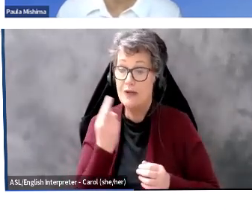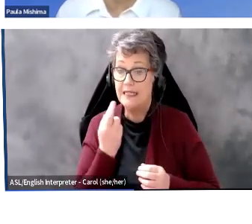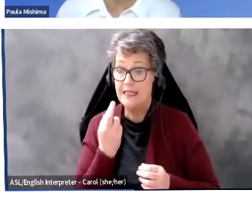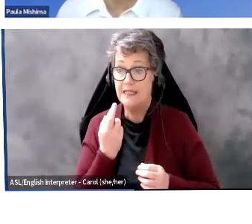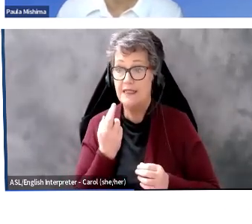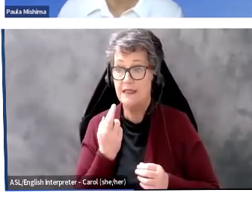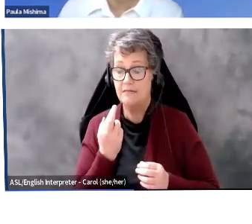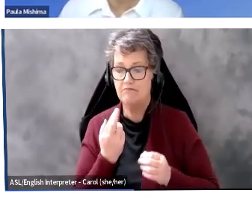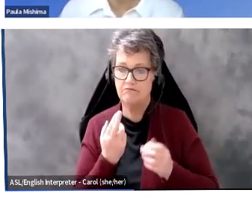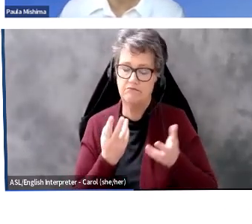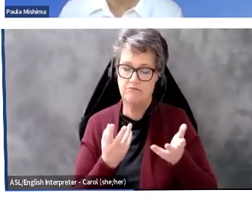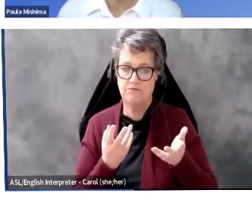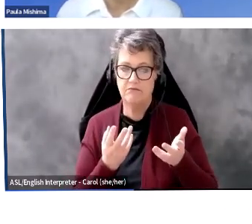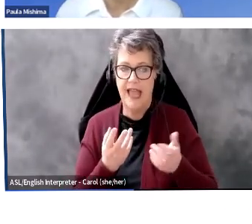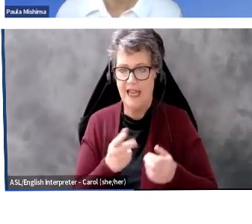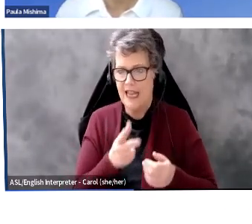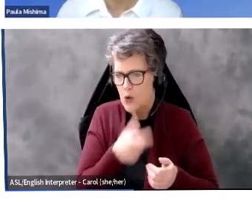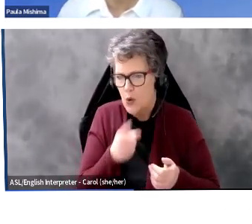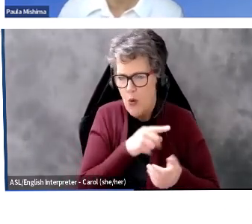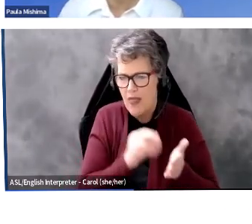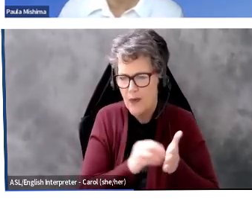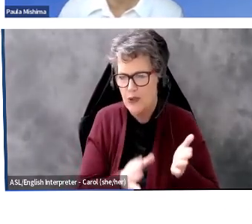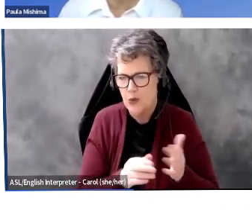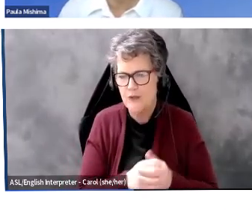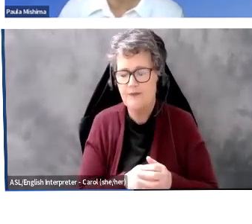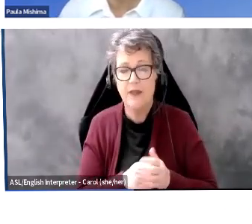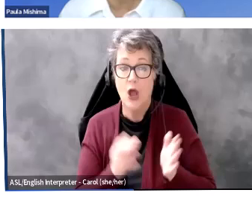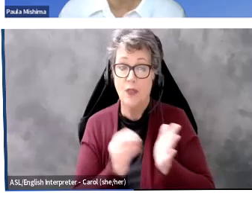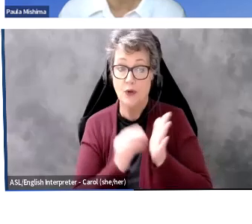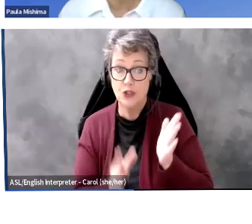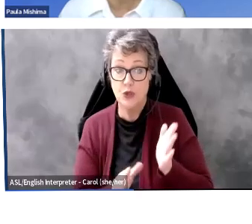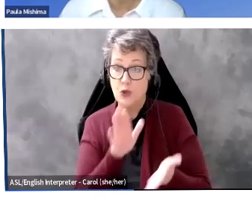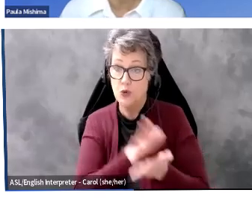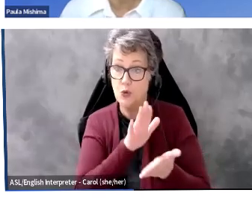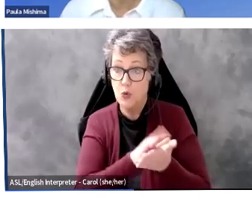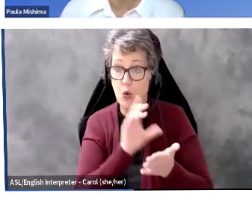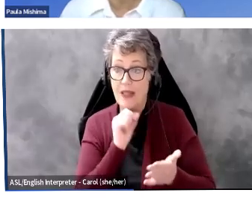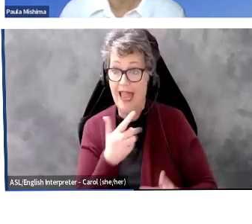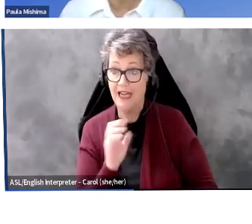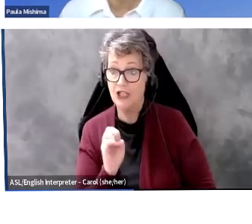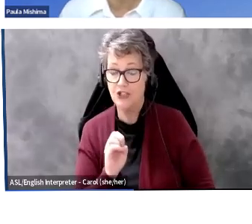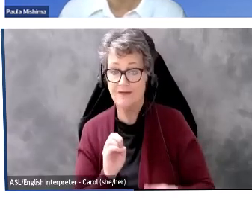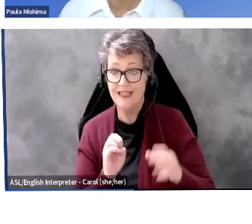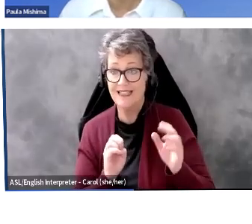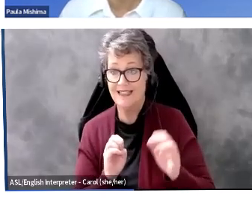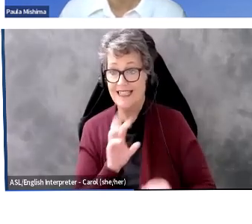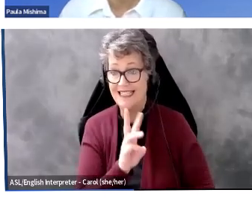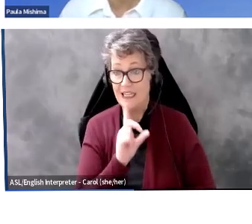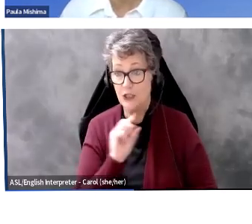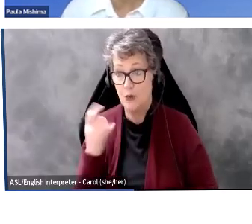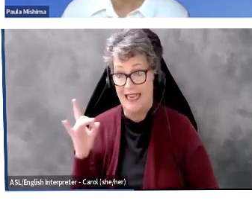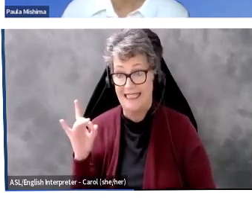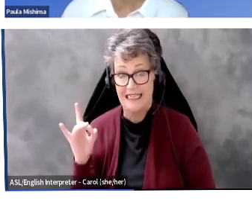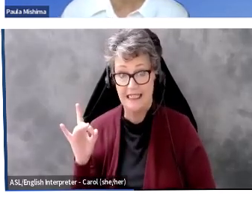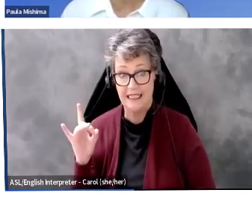well, and who are those students? Okay, those are students who are school age, that is 6 to 18. And actually, I forgot